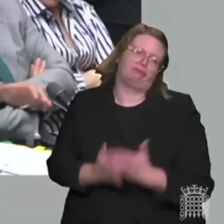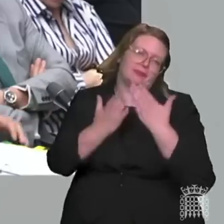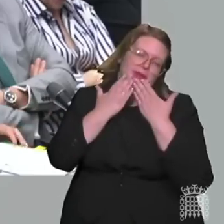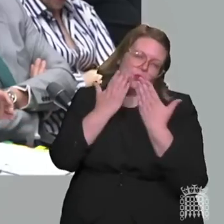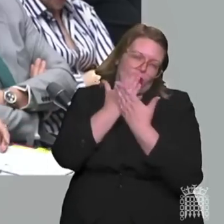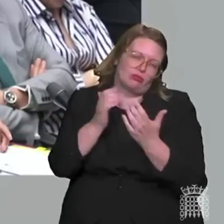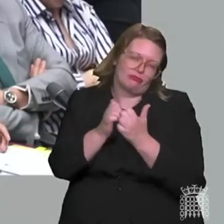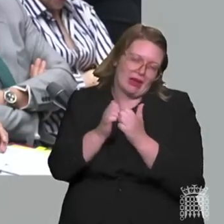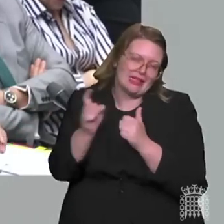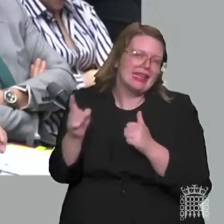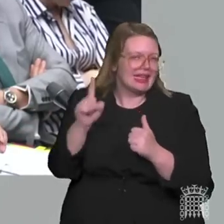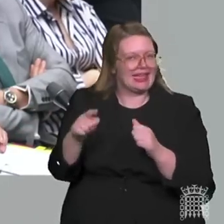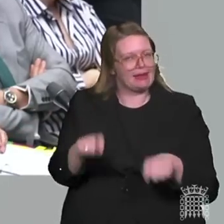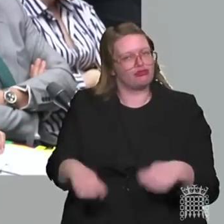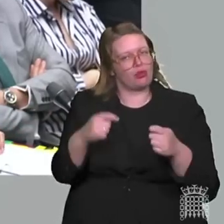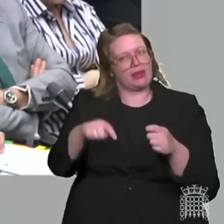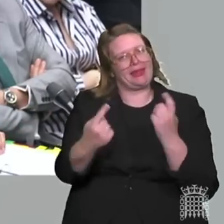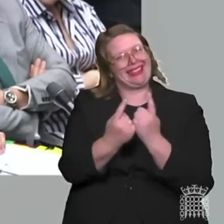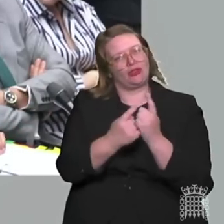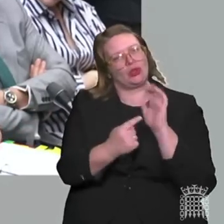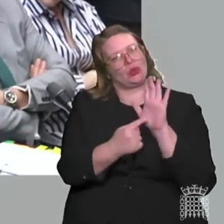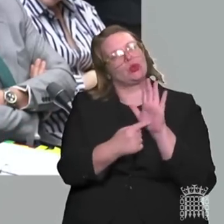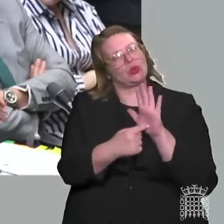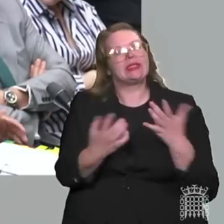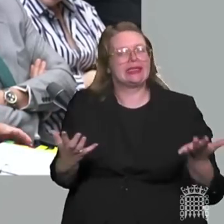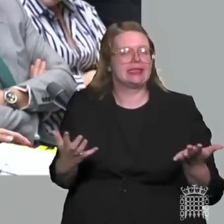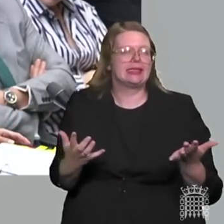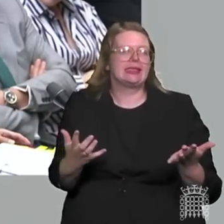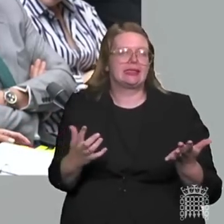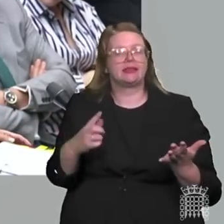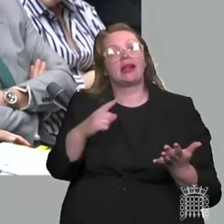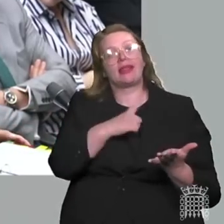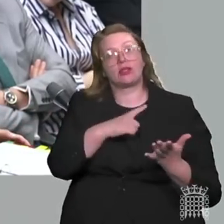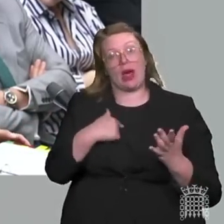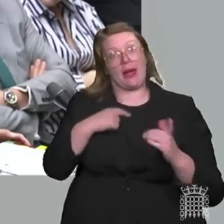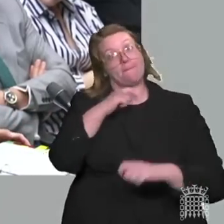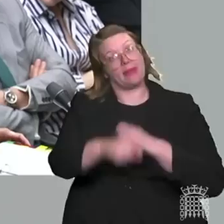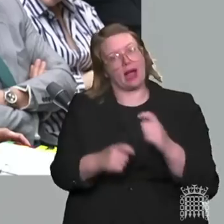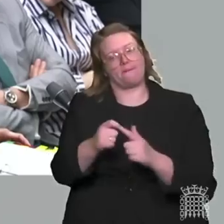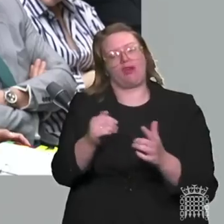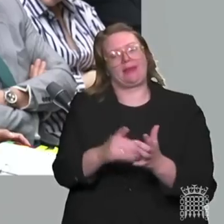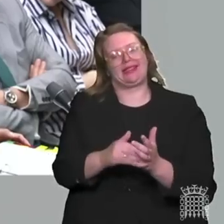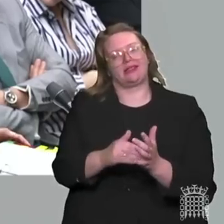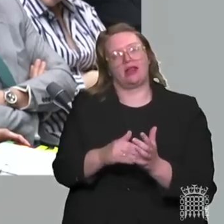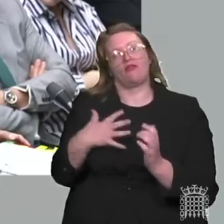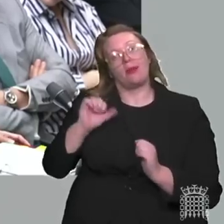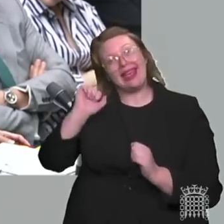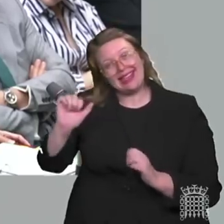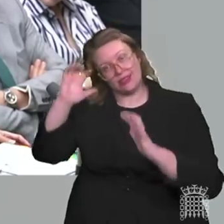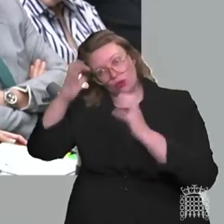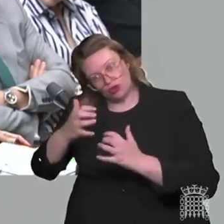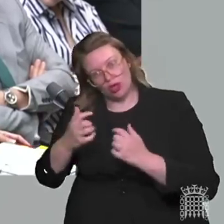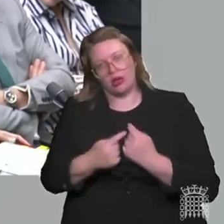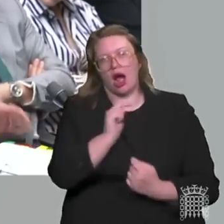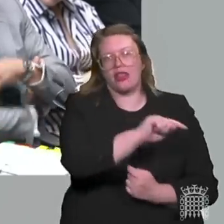friend? He's long highlighted this policy, which is why, after I took office, given the concerns that he and others had raised about the